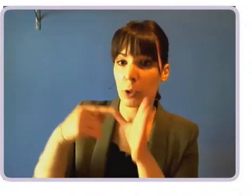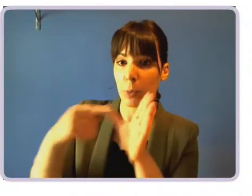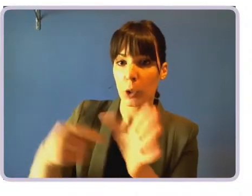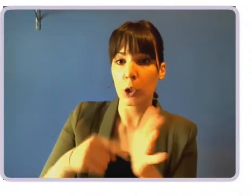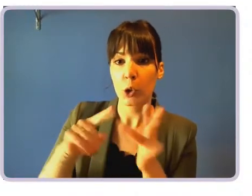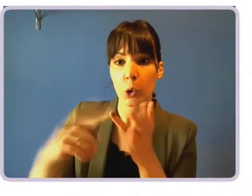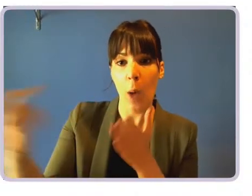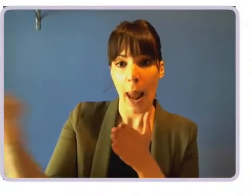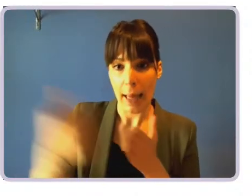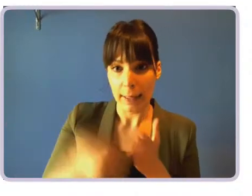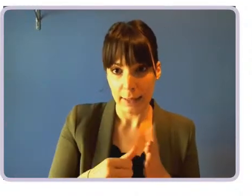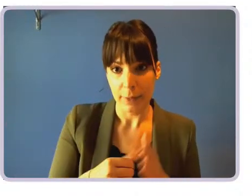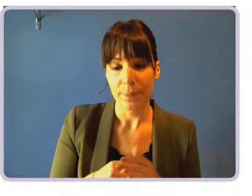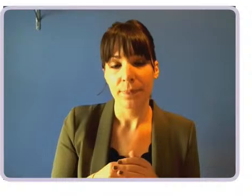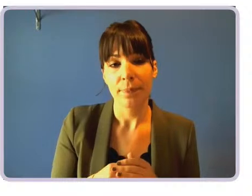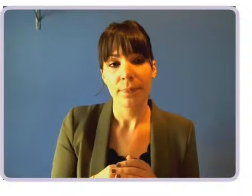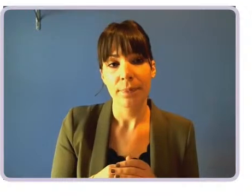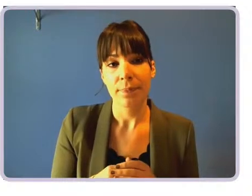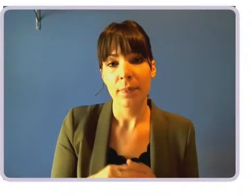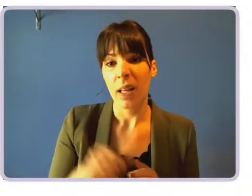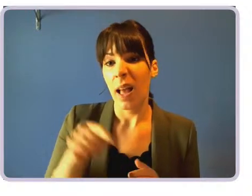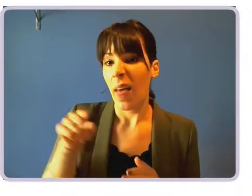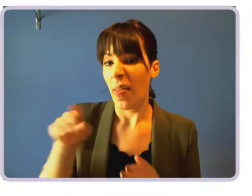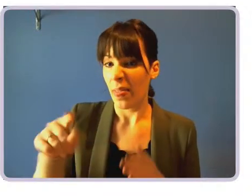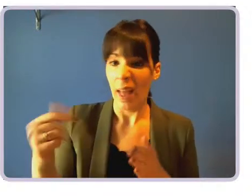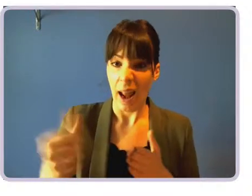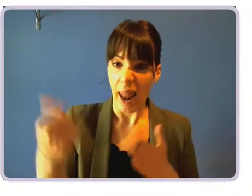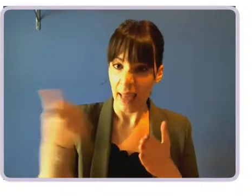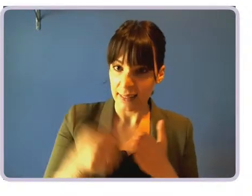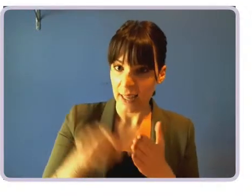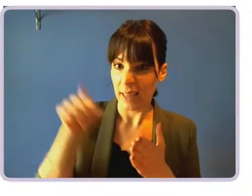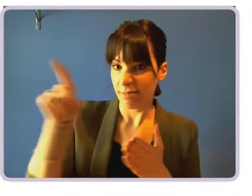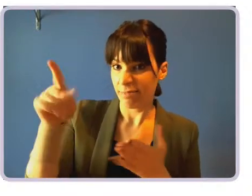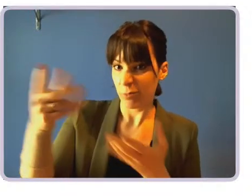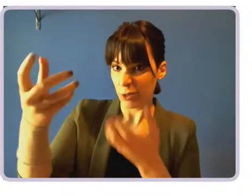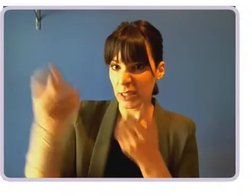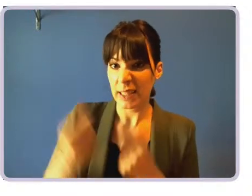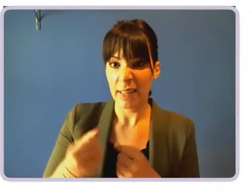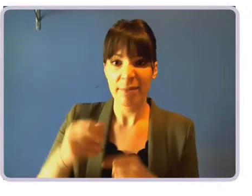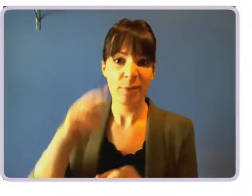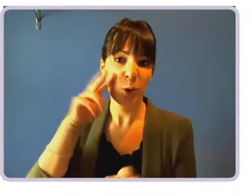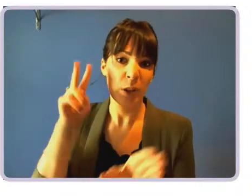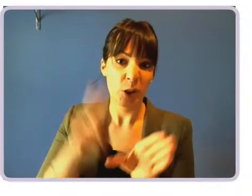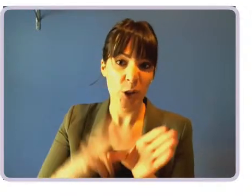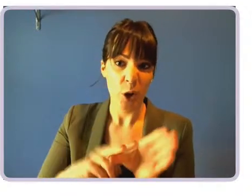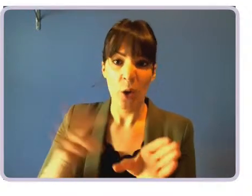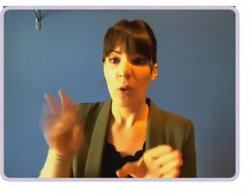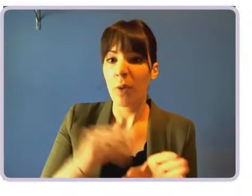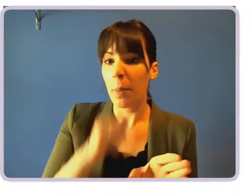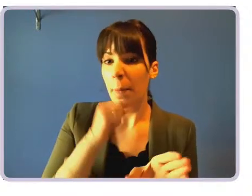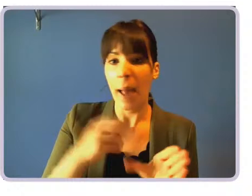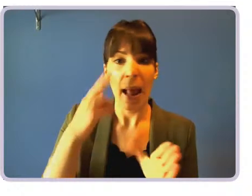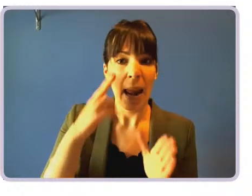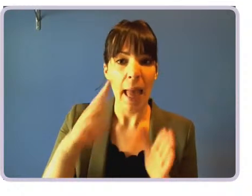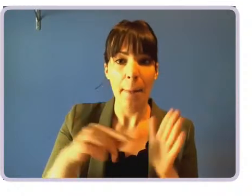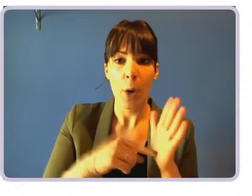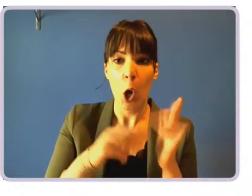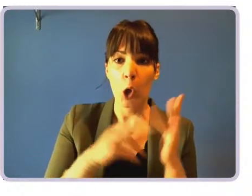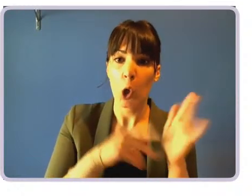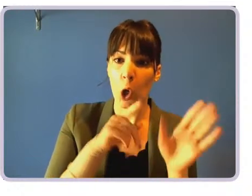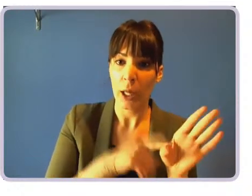exactly 2 years ago in September 2018, and it was from Tony. Tony explained in the letter